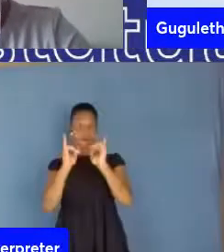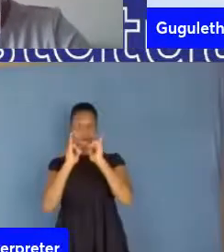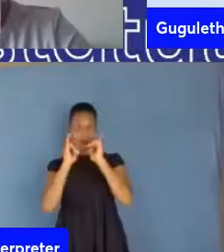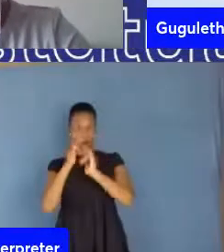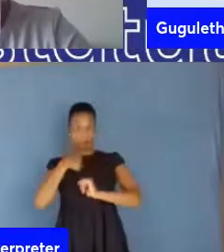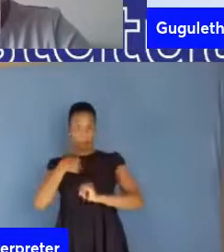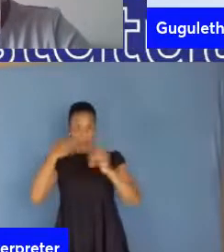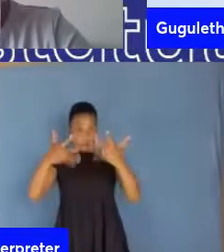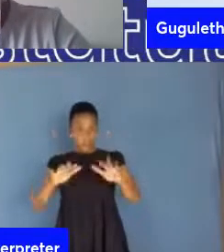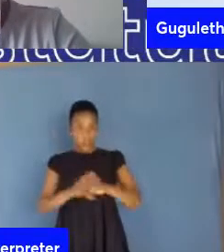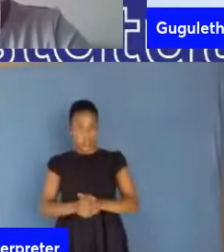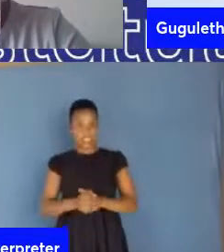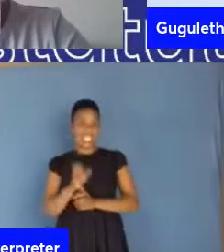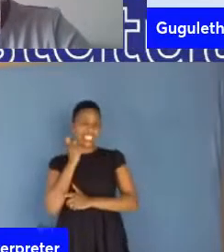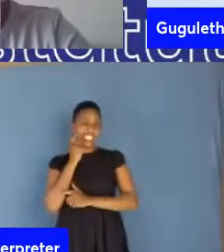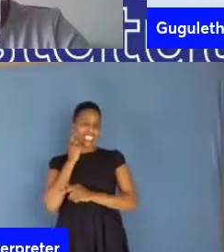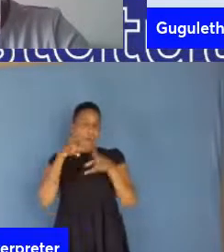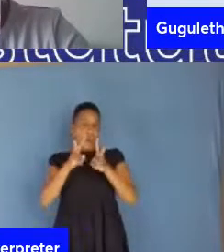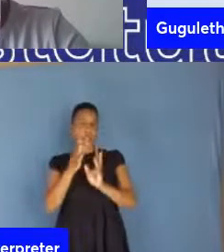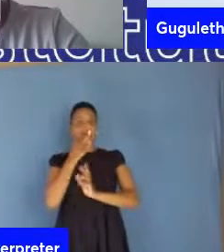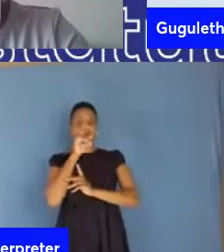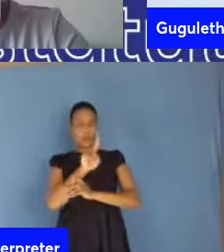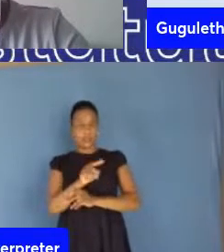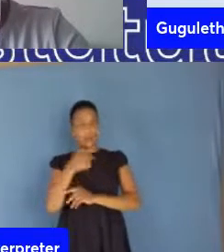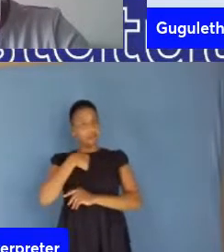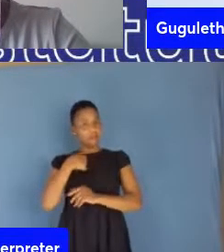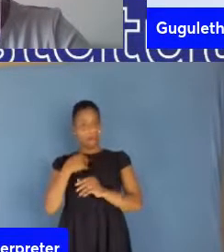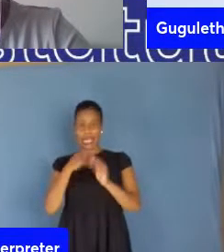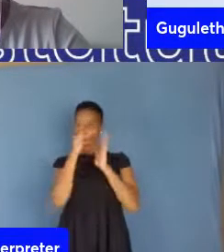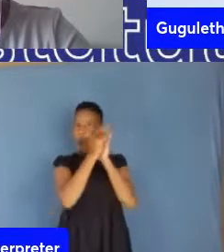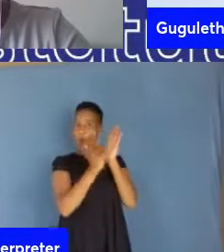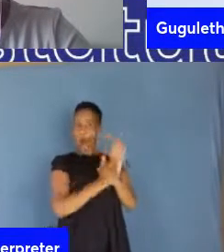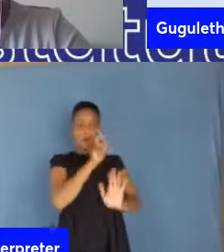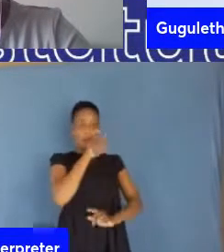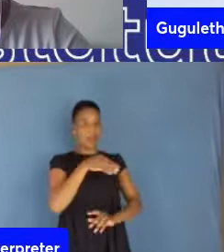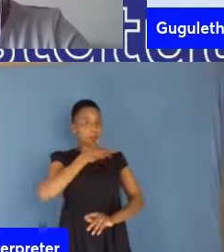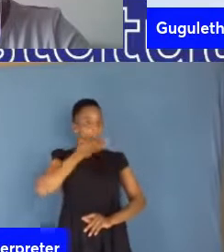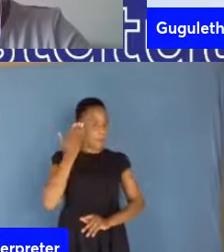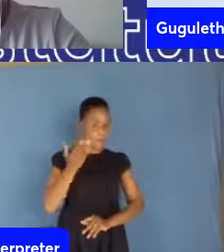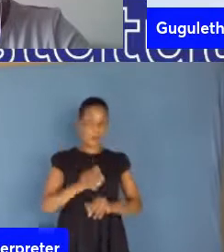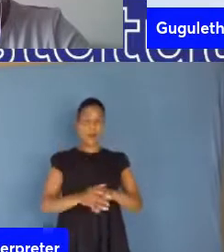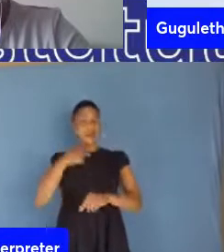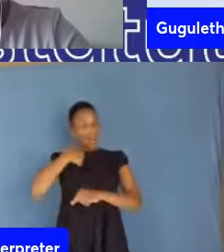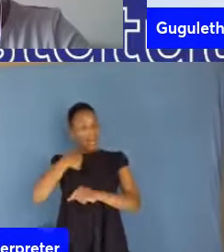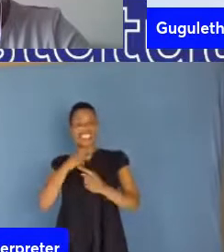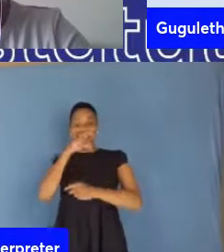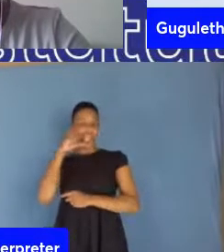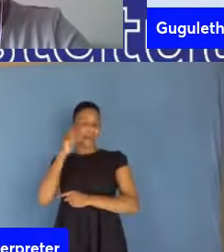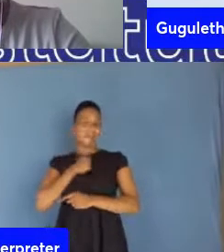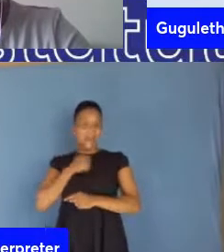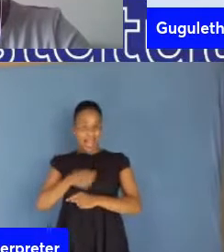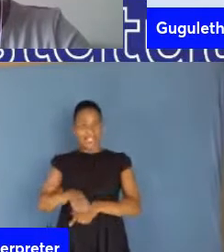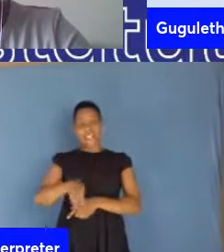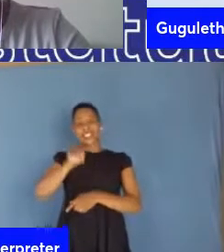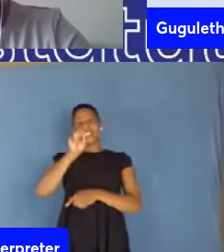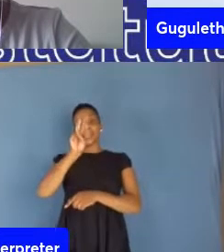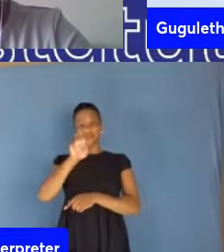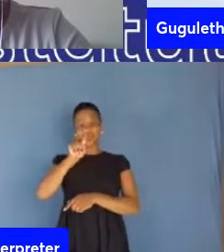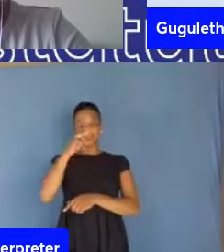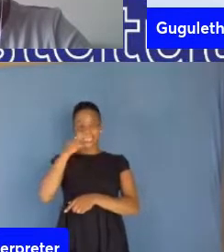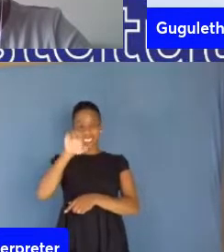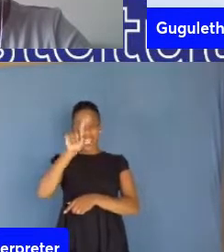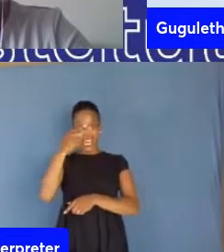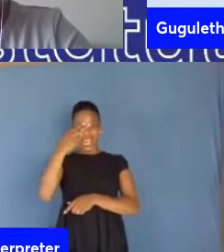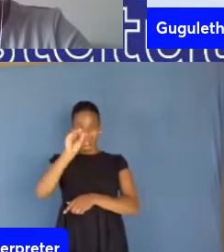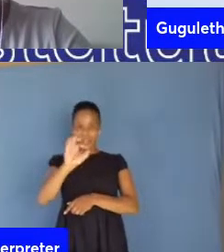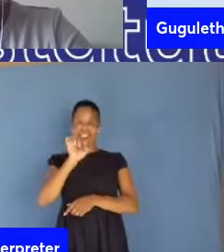In simple terms, I'm not a lawyer, even though my name is Mthetho. I'm a psychologist, as you have mentioned. But